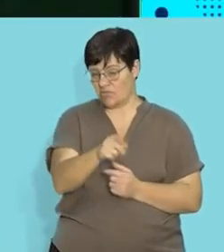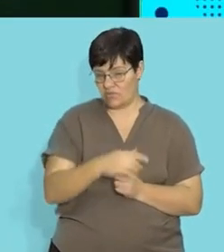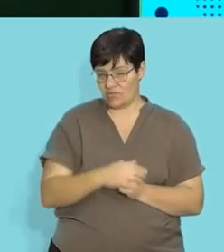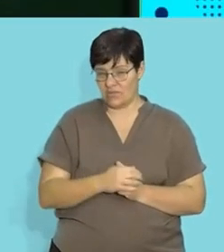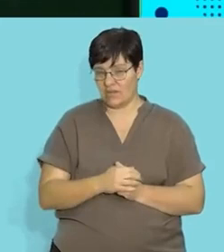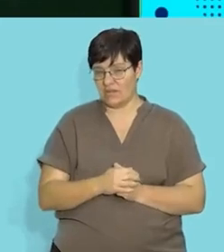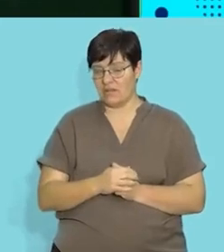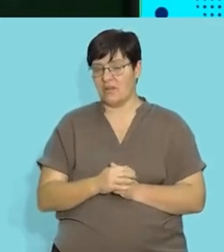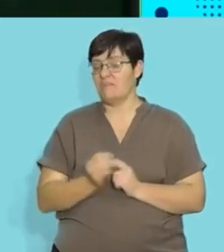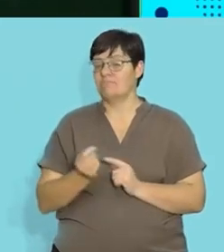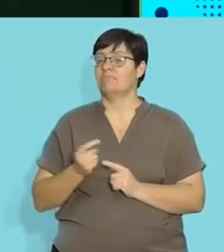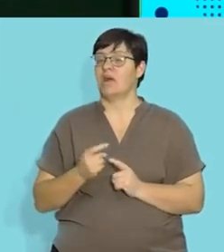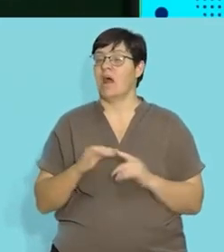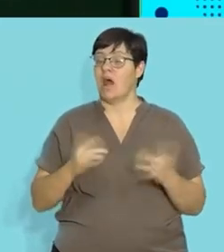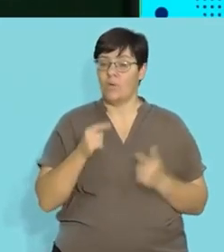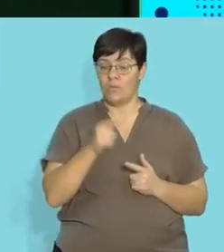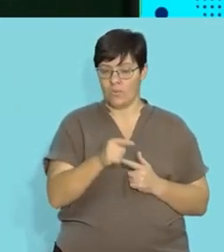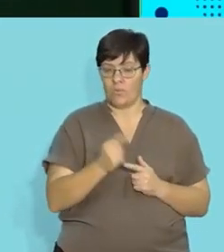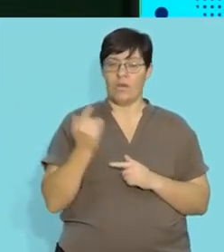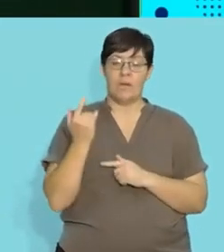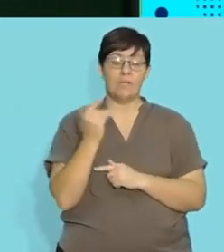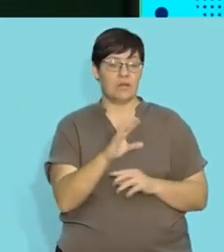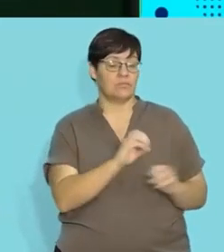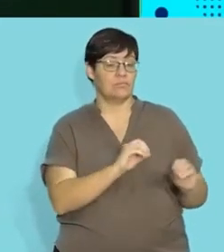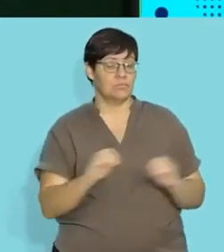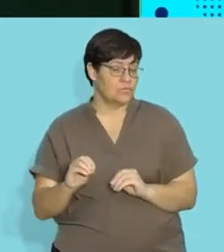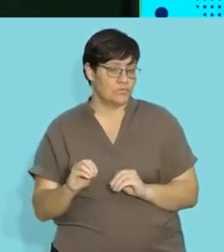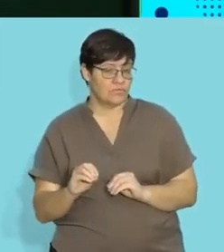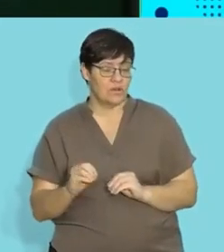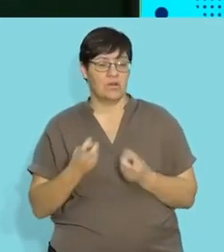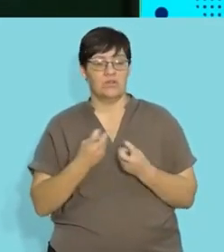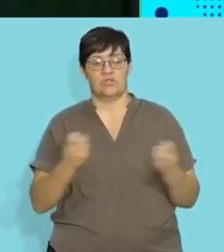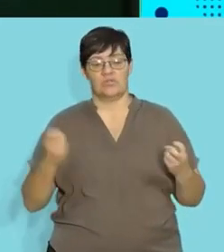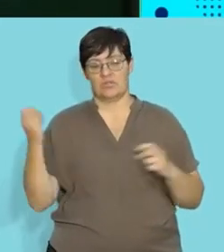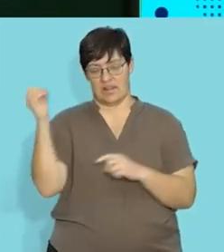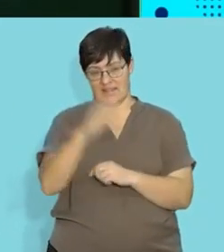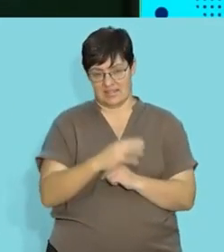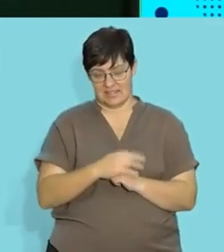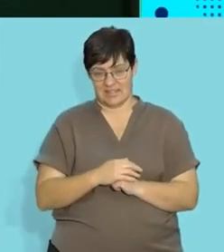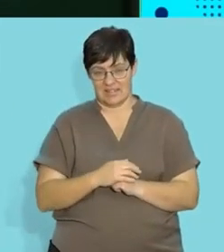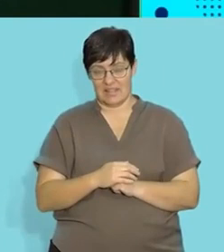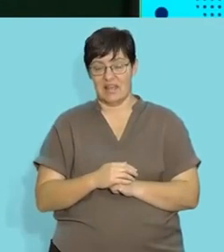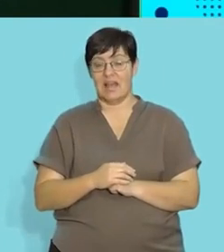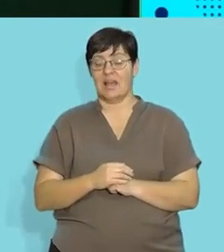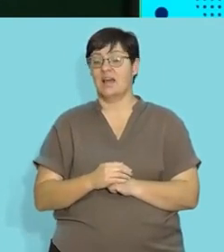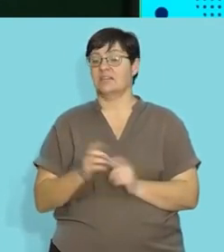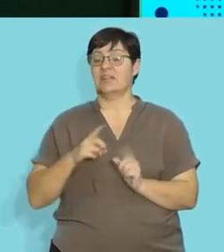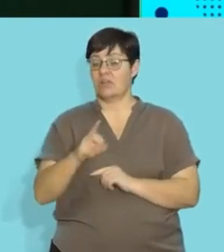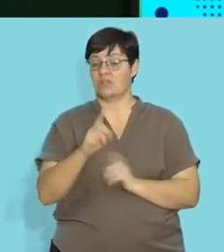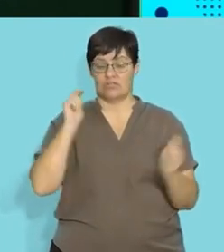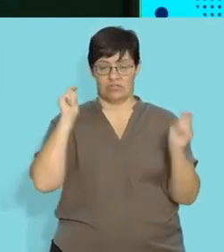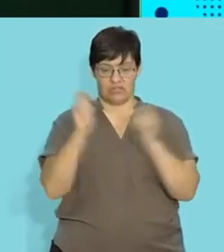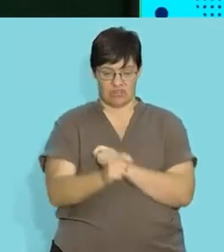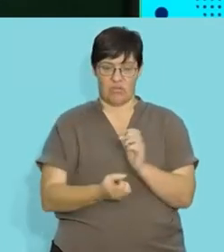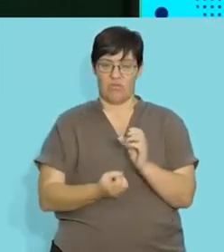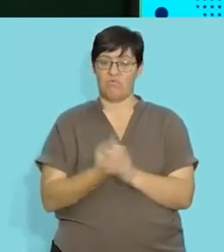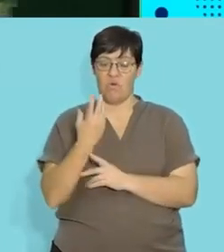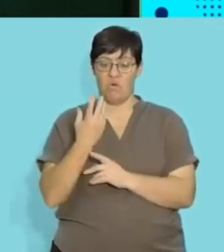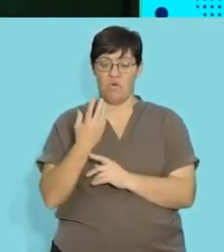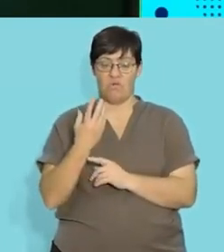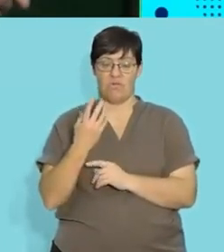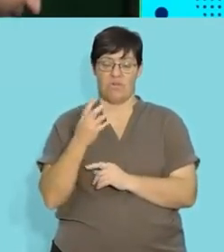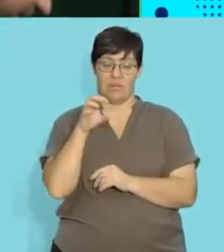a living example of how a plant now has moved towards a source of light and changed its direction and growth of